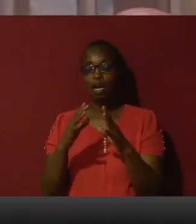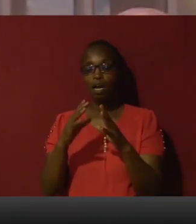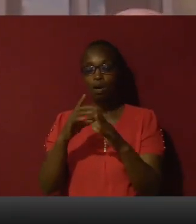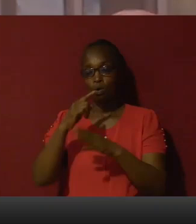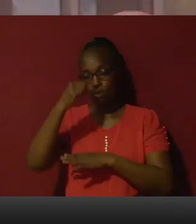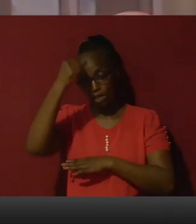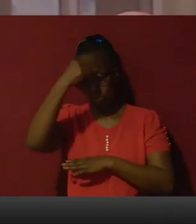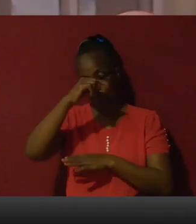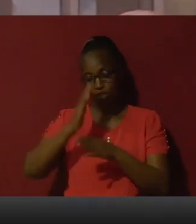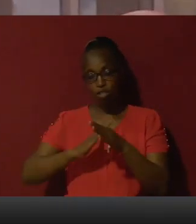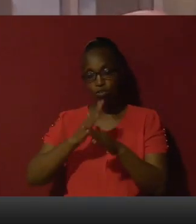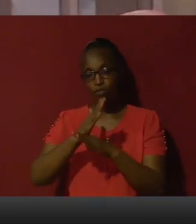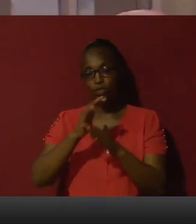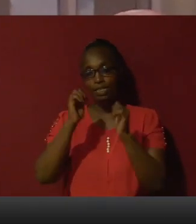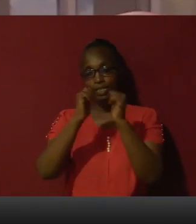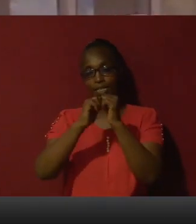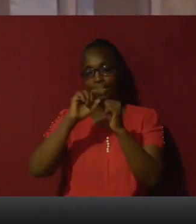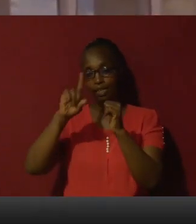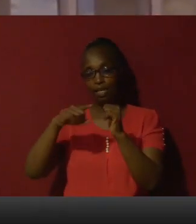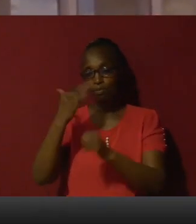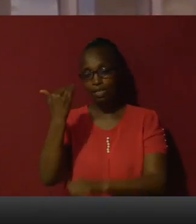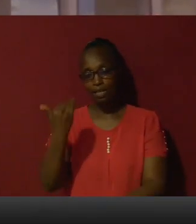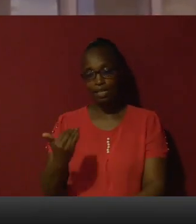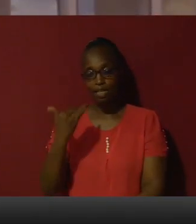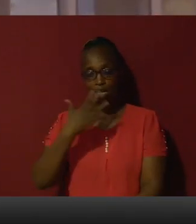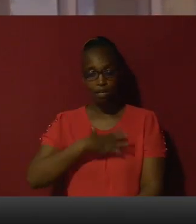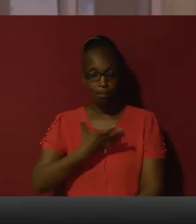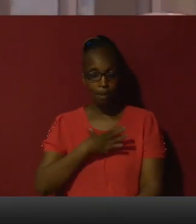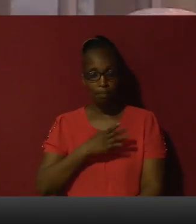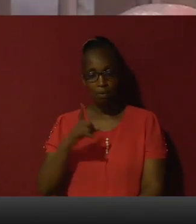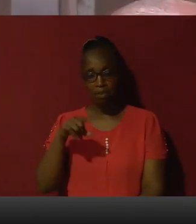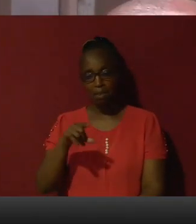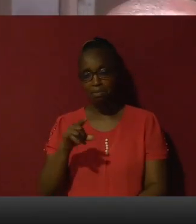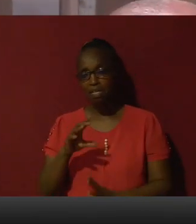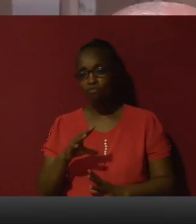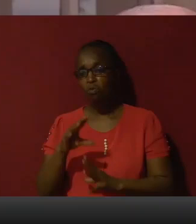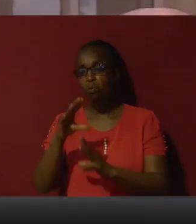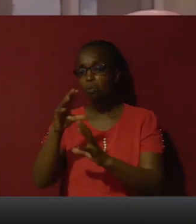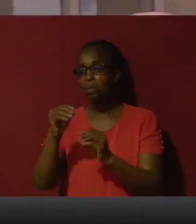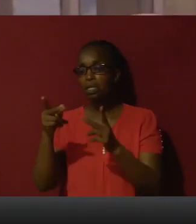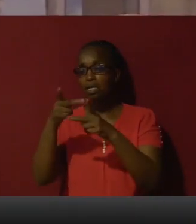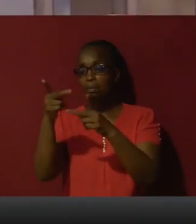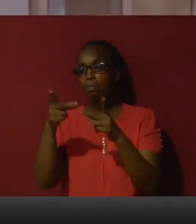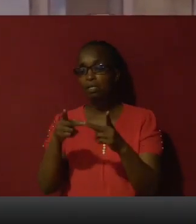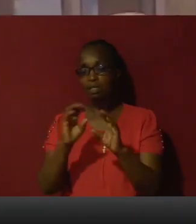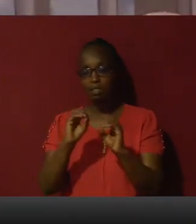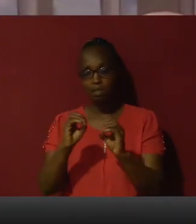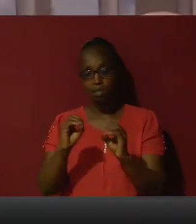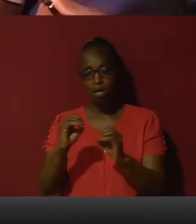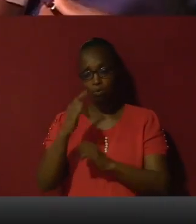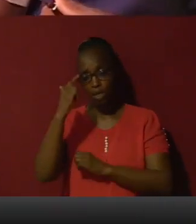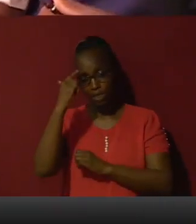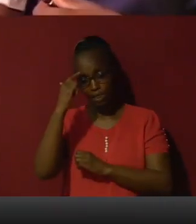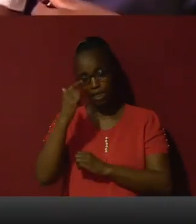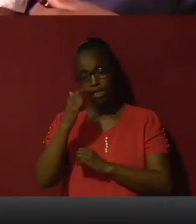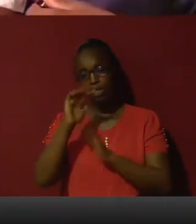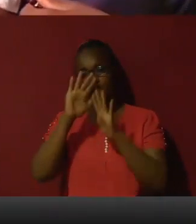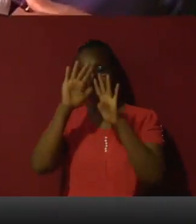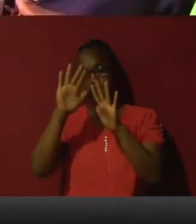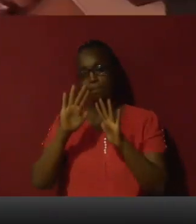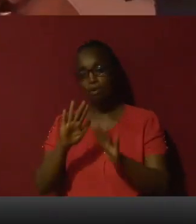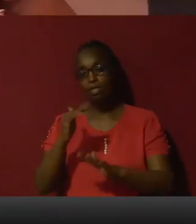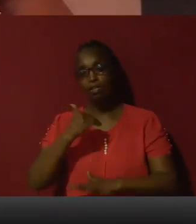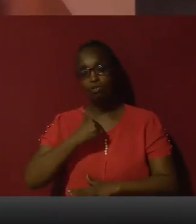we are graduating over 10,000 young people and they are not going anywhere, that we can have a government facility of